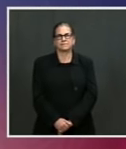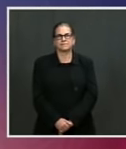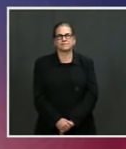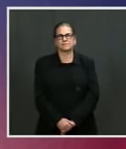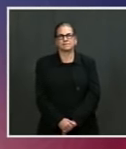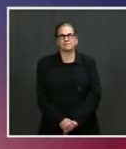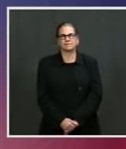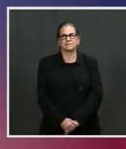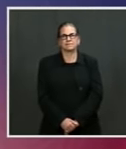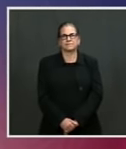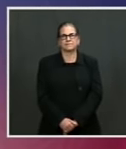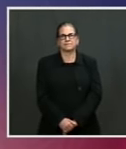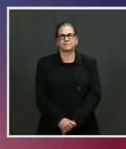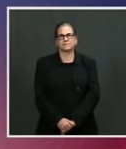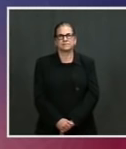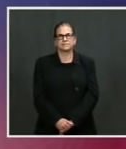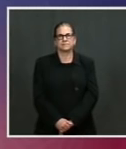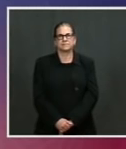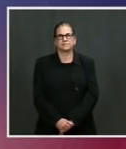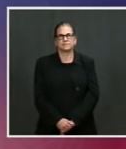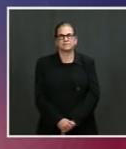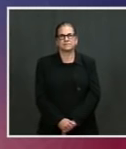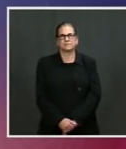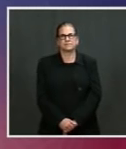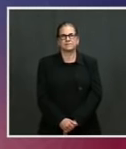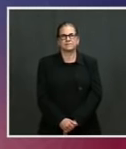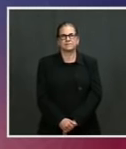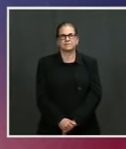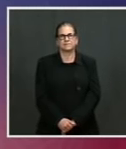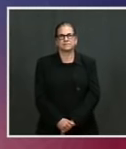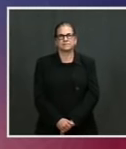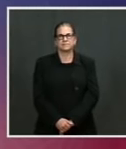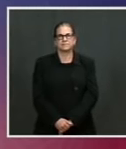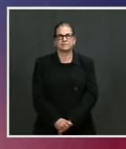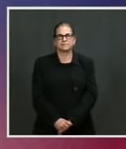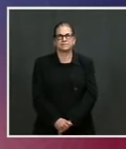Please receive our